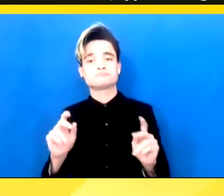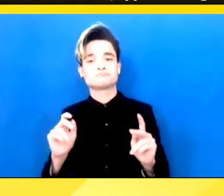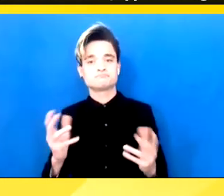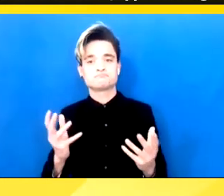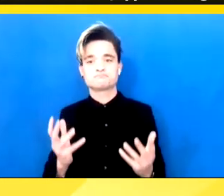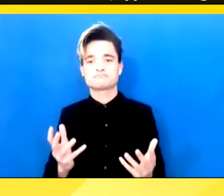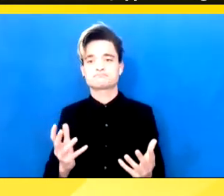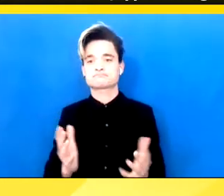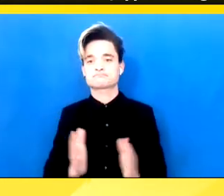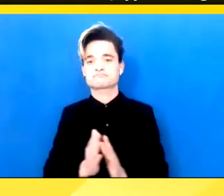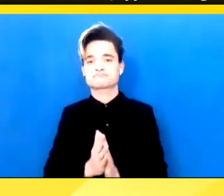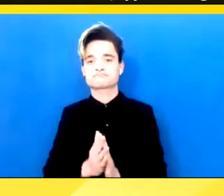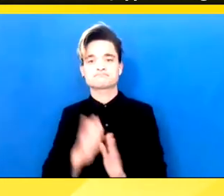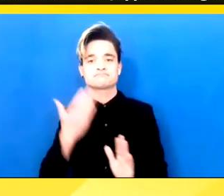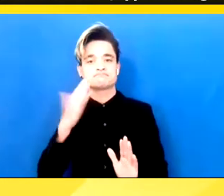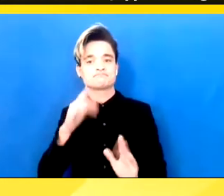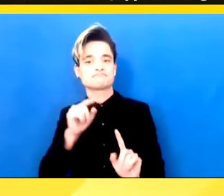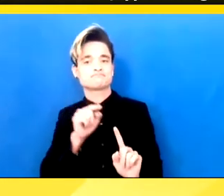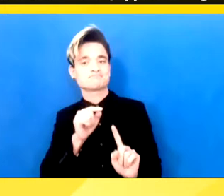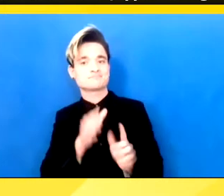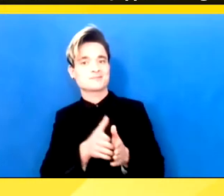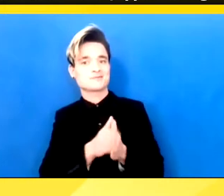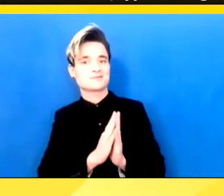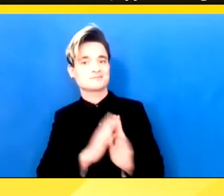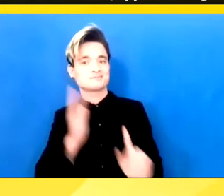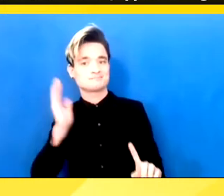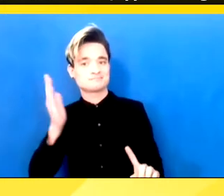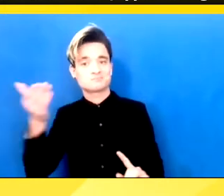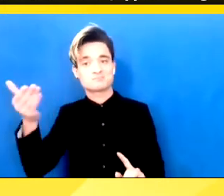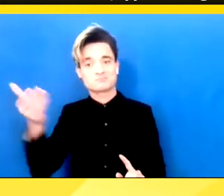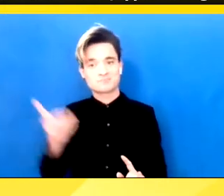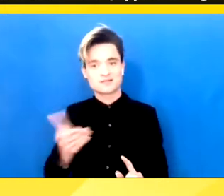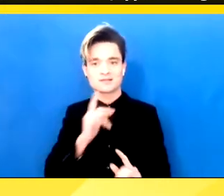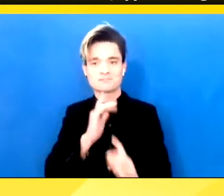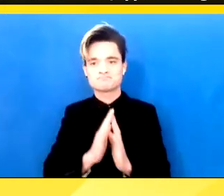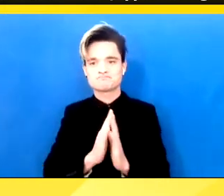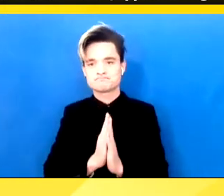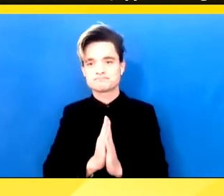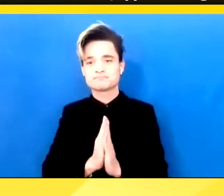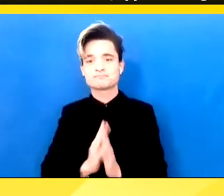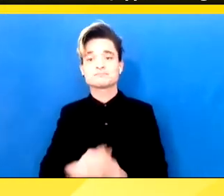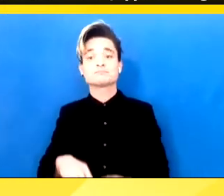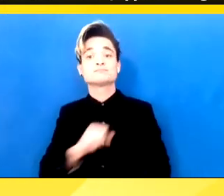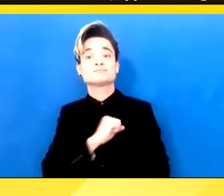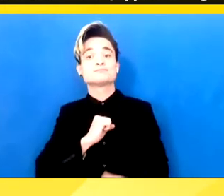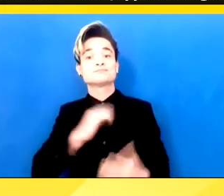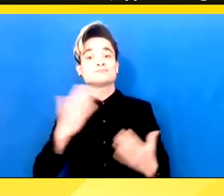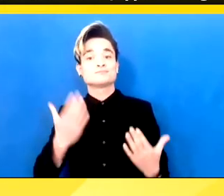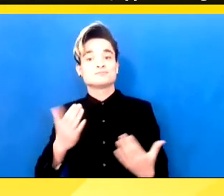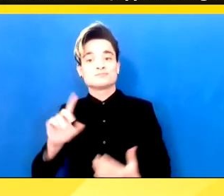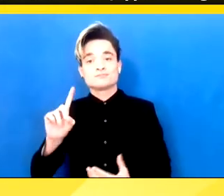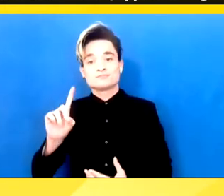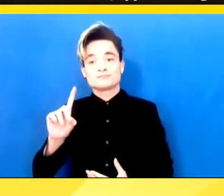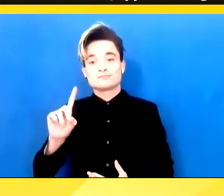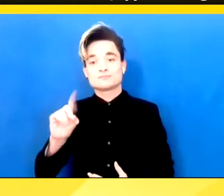I do want to invite our Senator Doug Jones to come up and say some words.